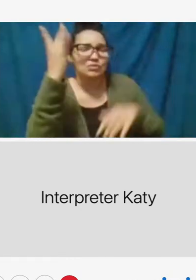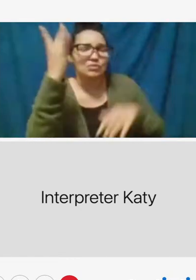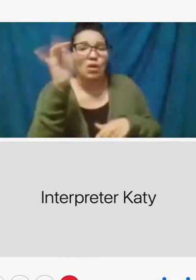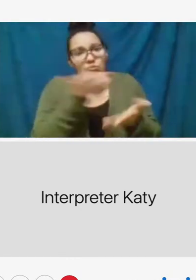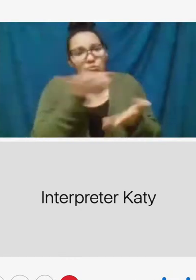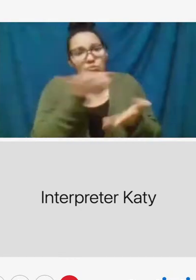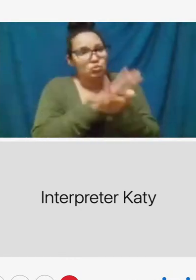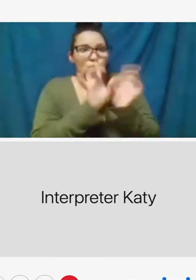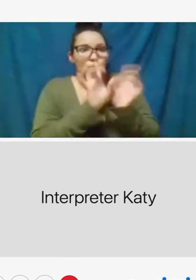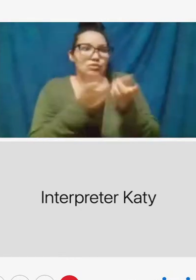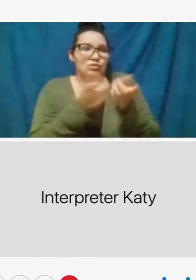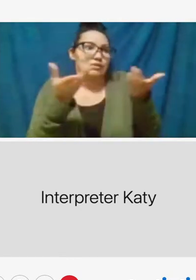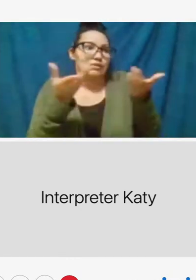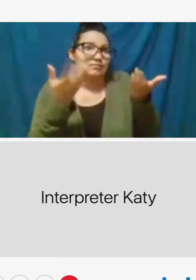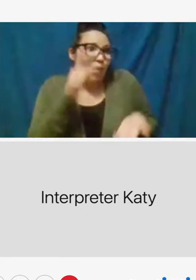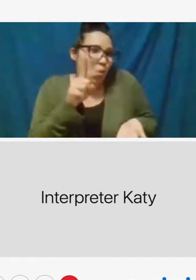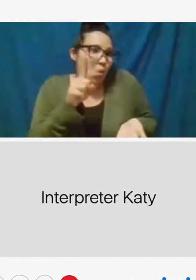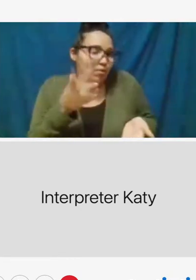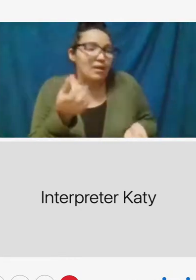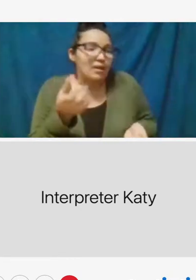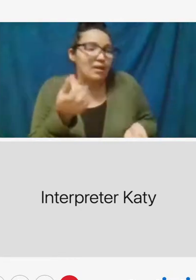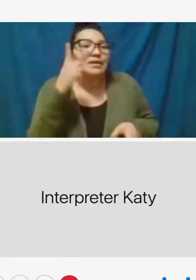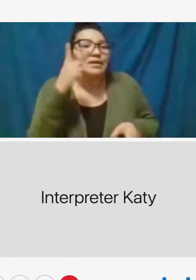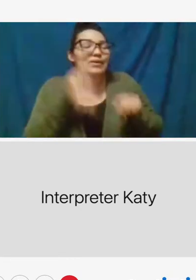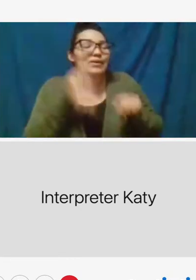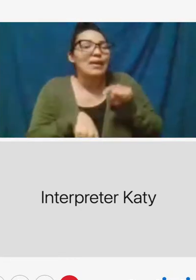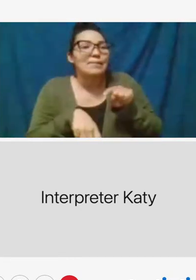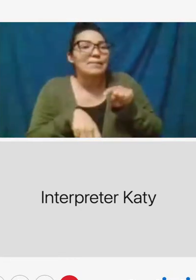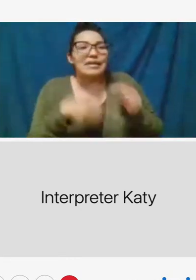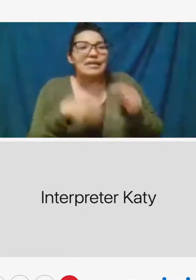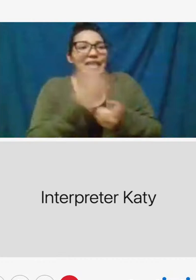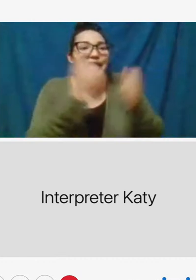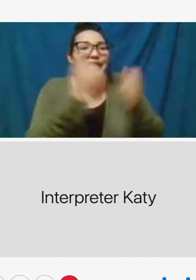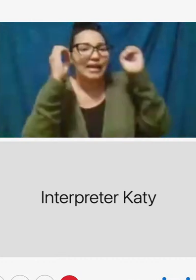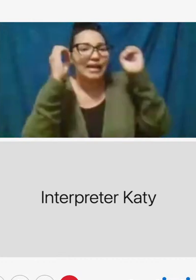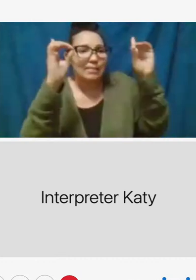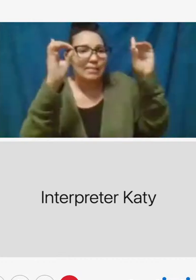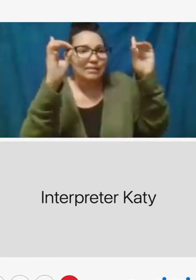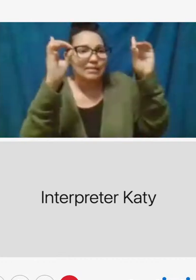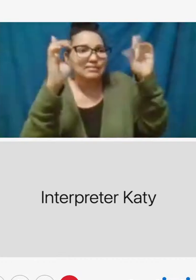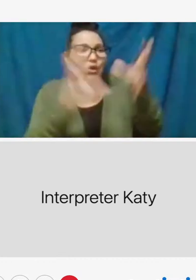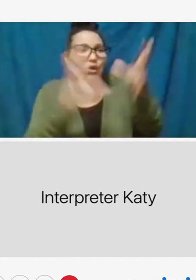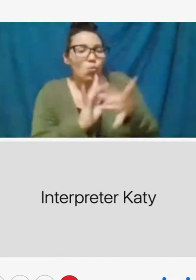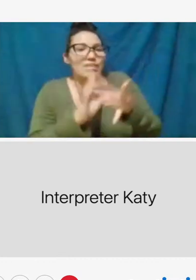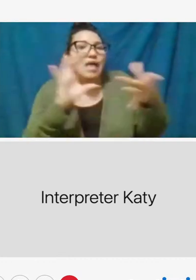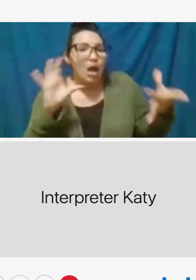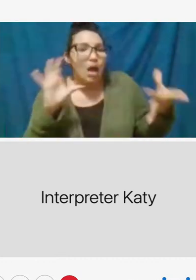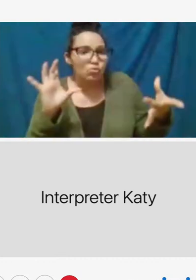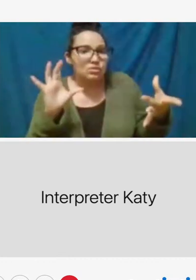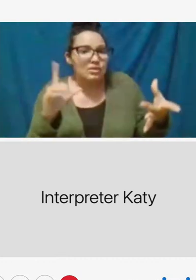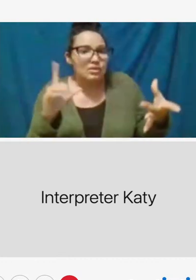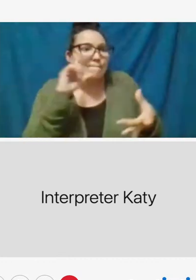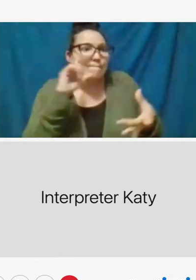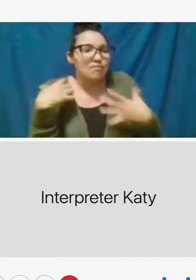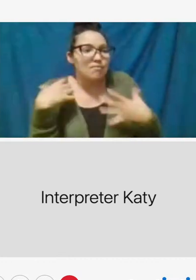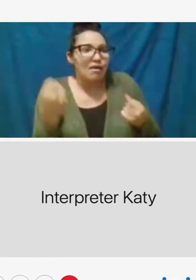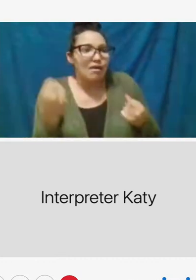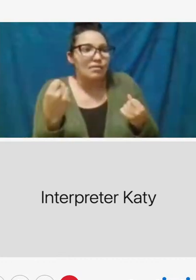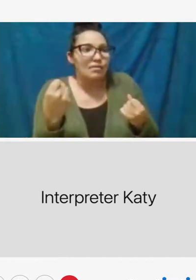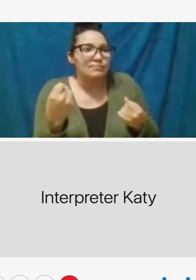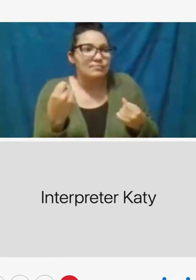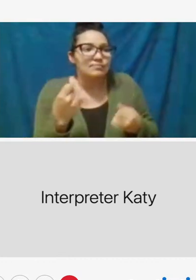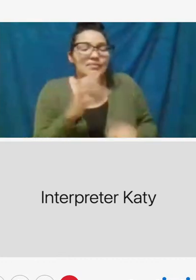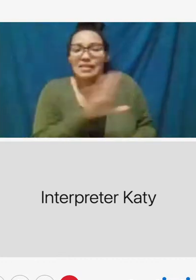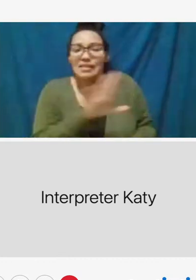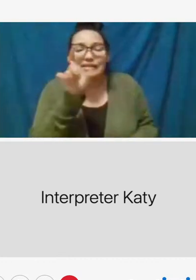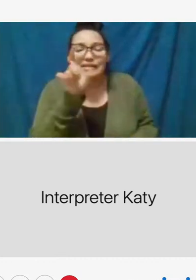for but there can't be any academics without mental health they have to have that frame